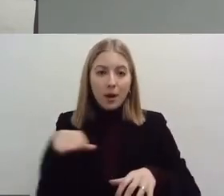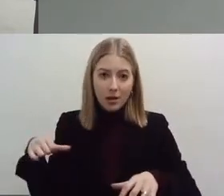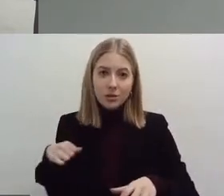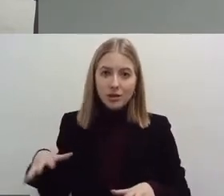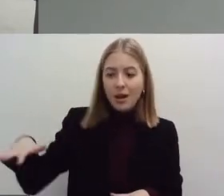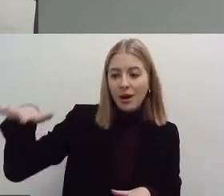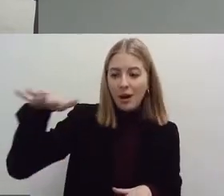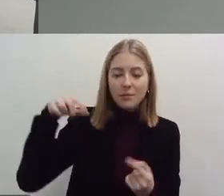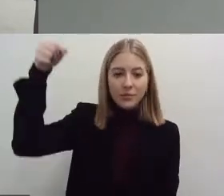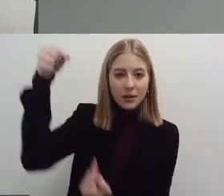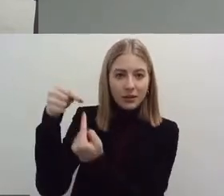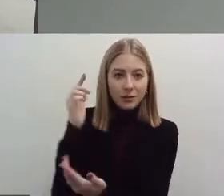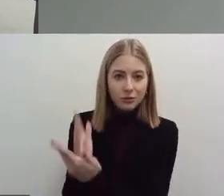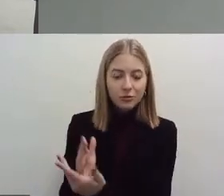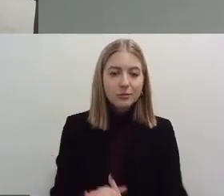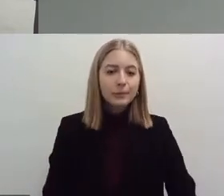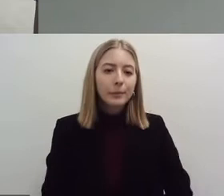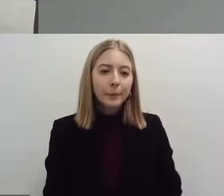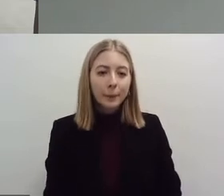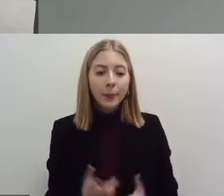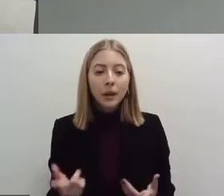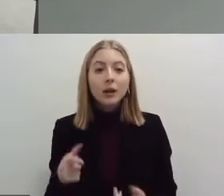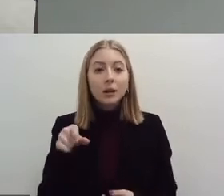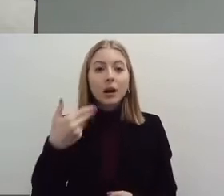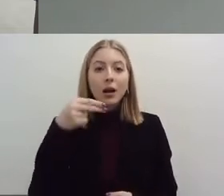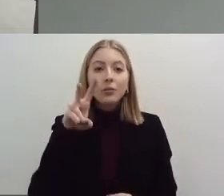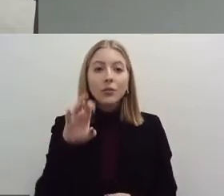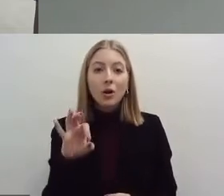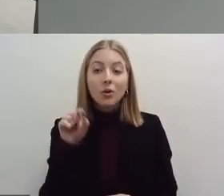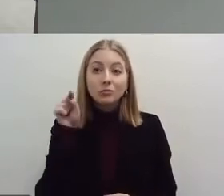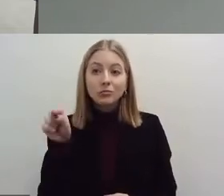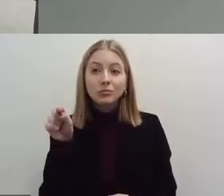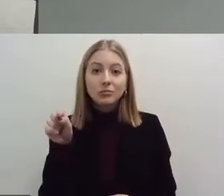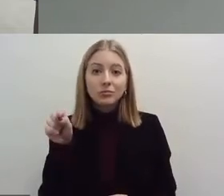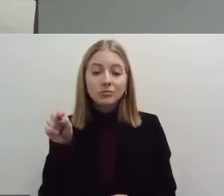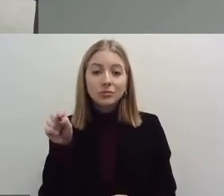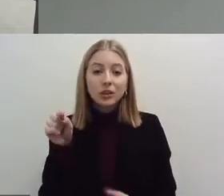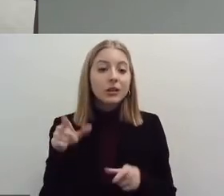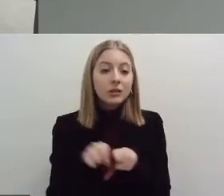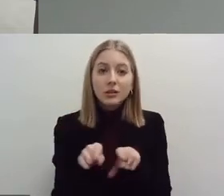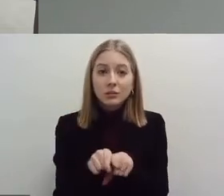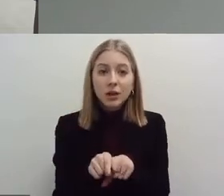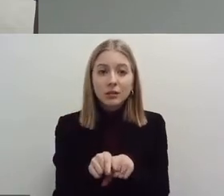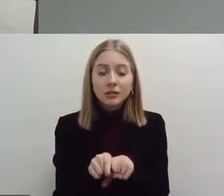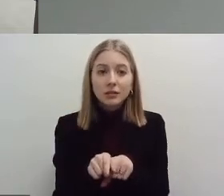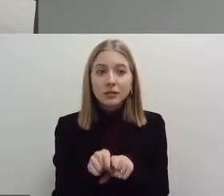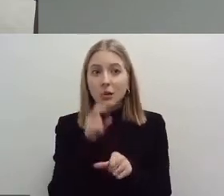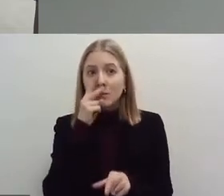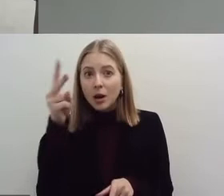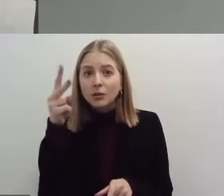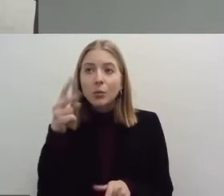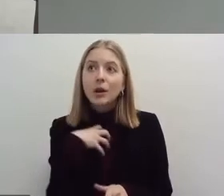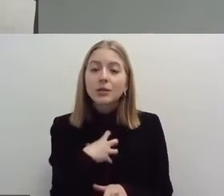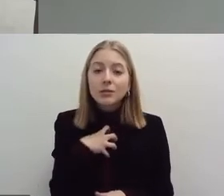organizations, in boards of companies and organizations, etc. Because that is what actually will ensure that the things that really matter for young people are put